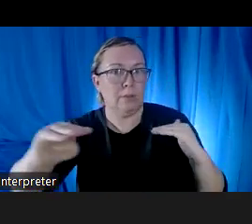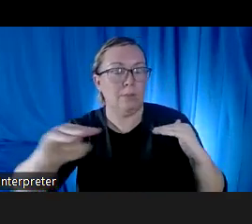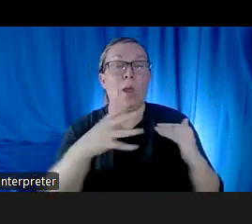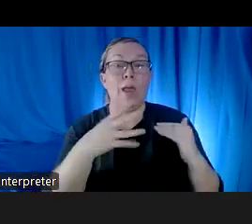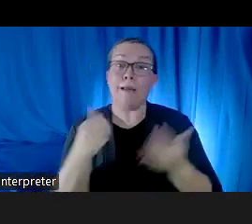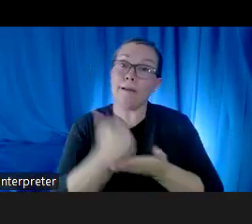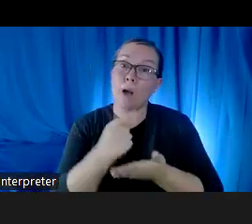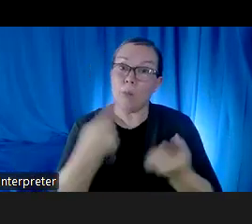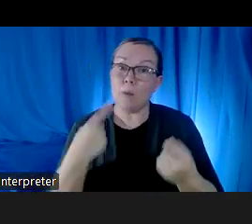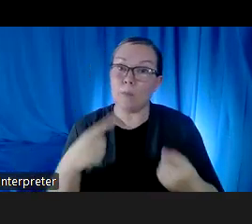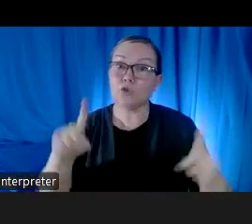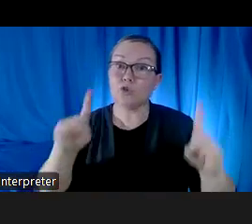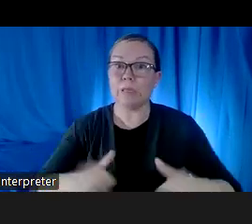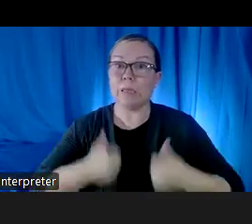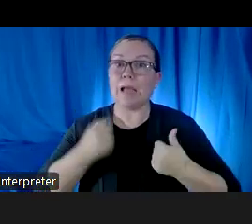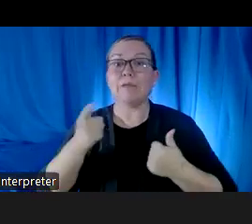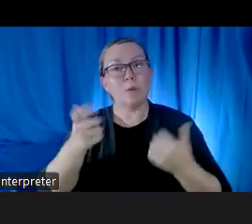helping them achieve the life that they want to achieve.